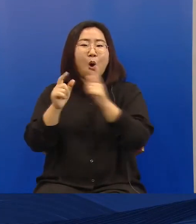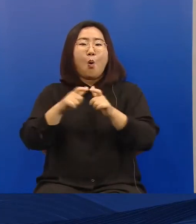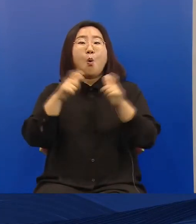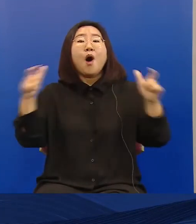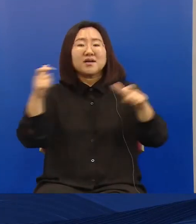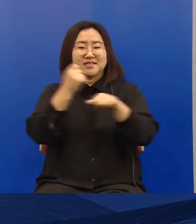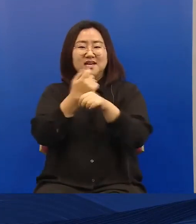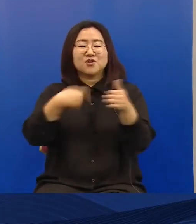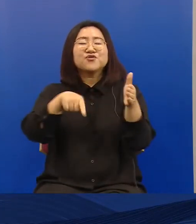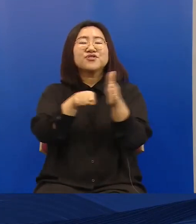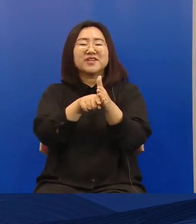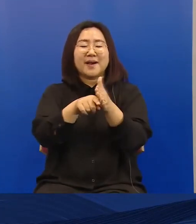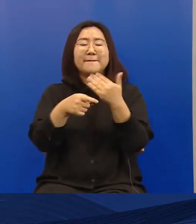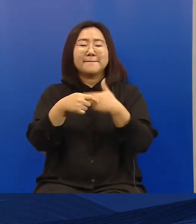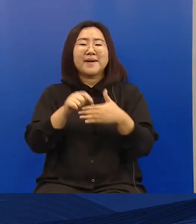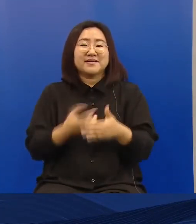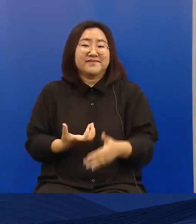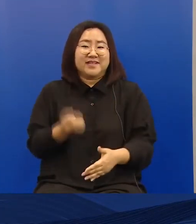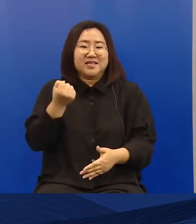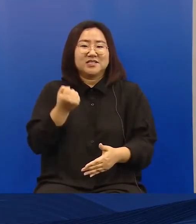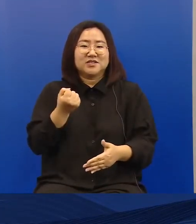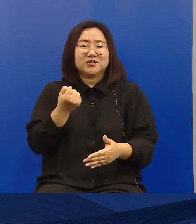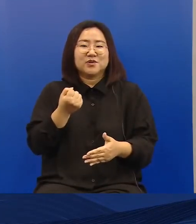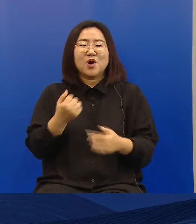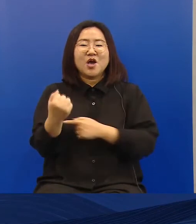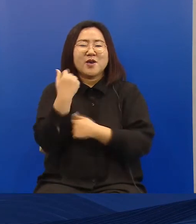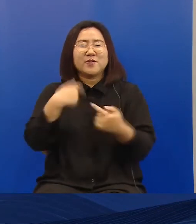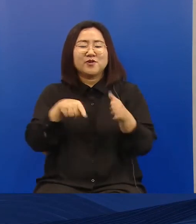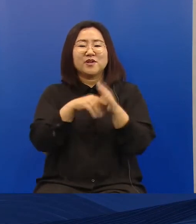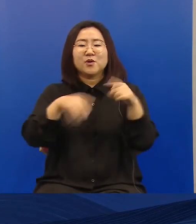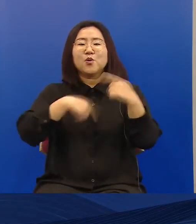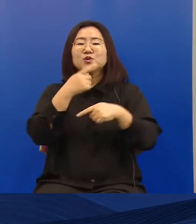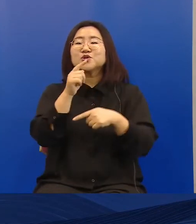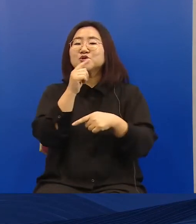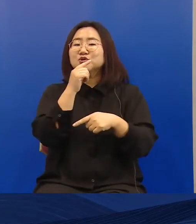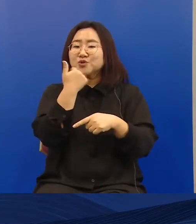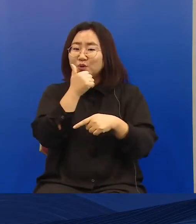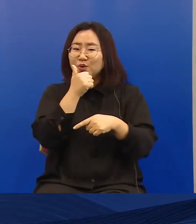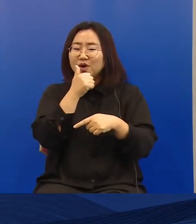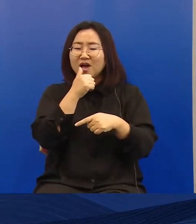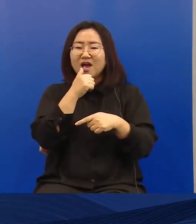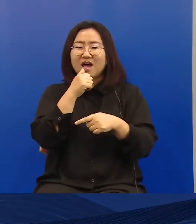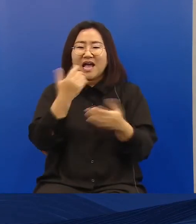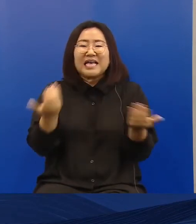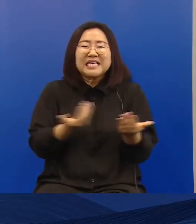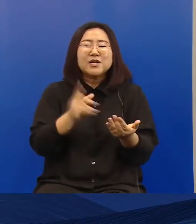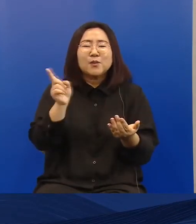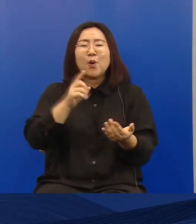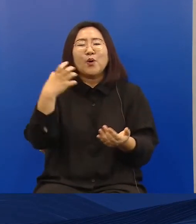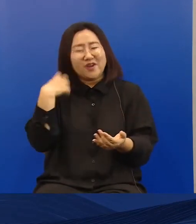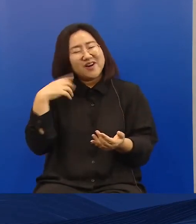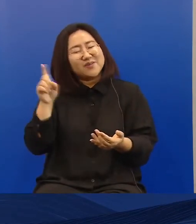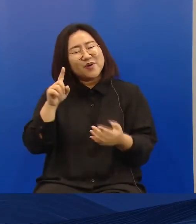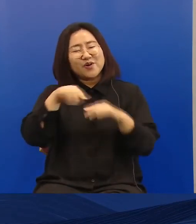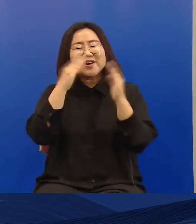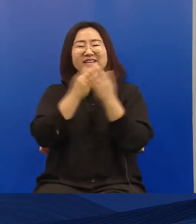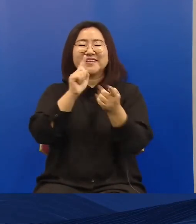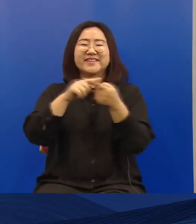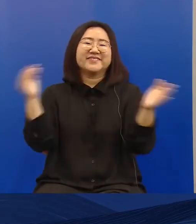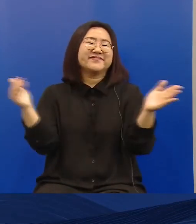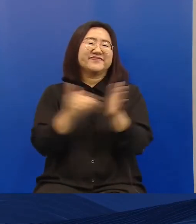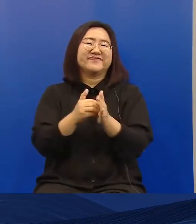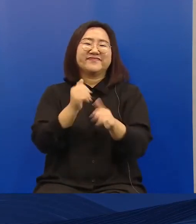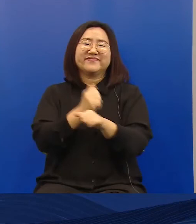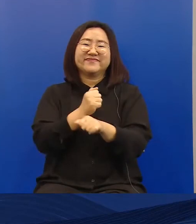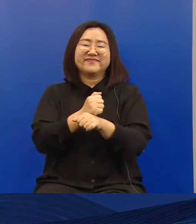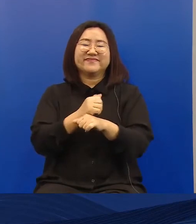And I really believe we can do better in the future. And this concludes our session, the task and